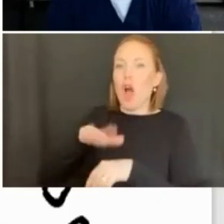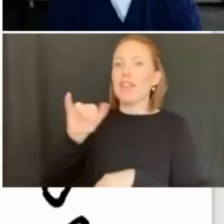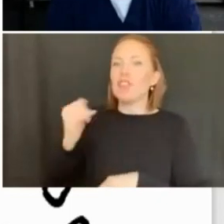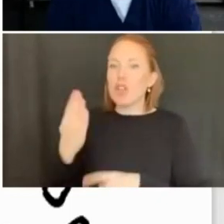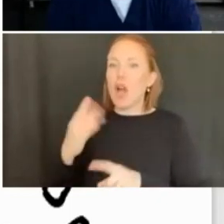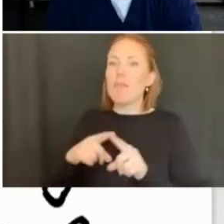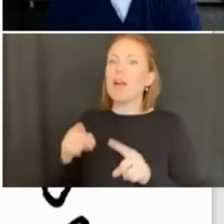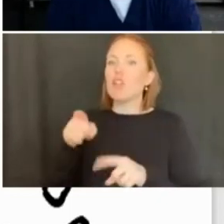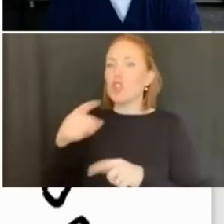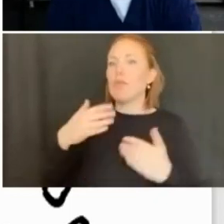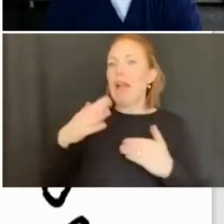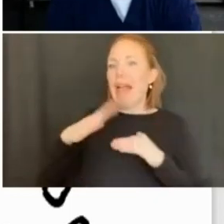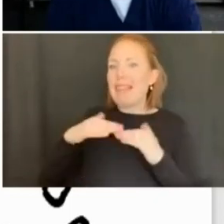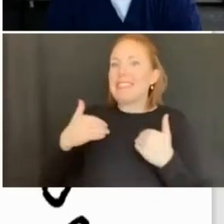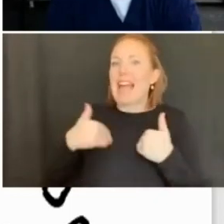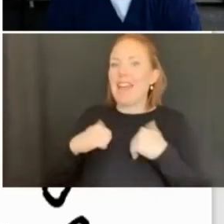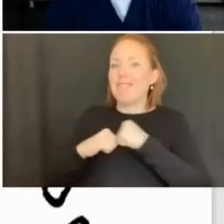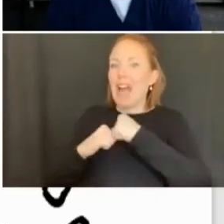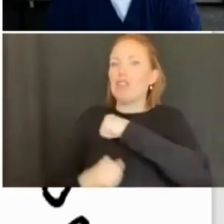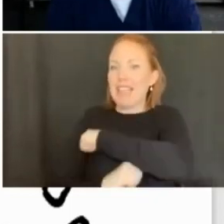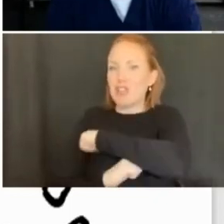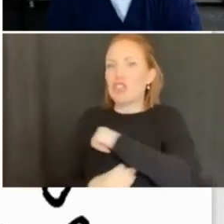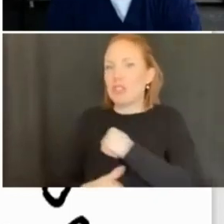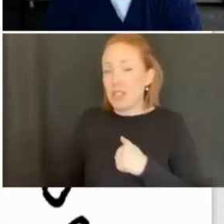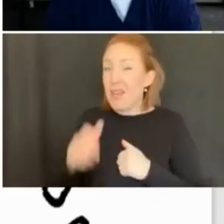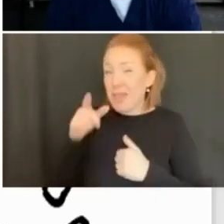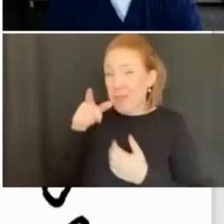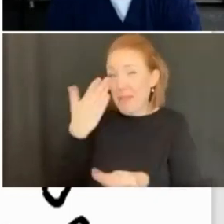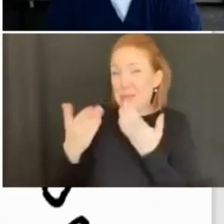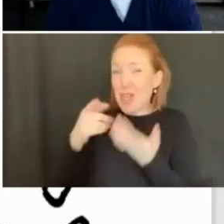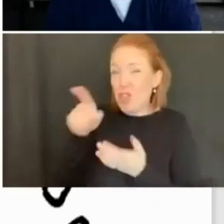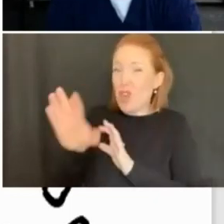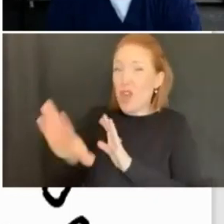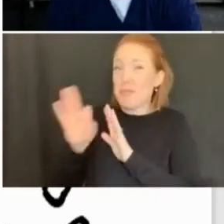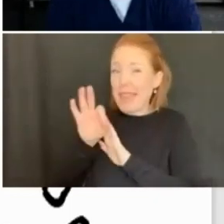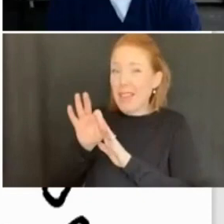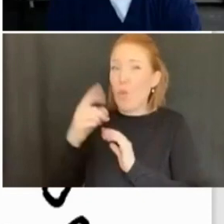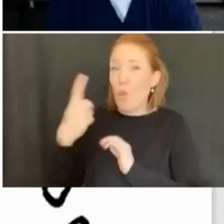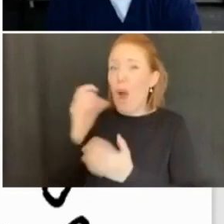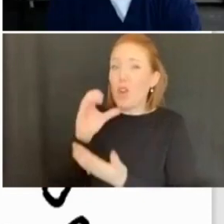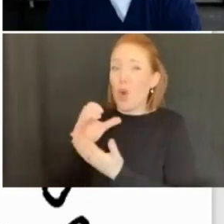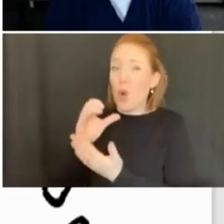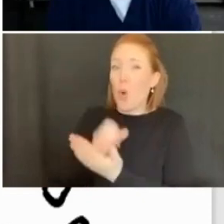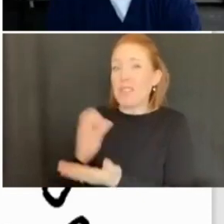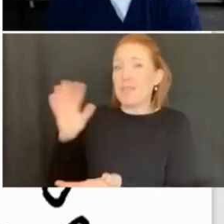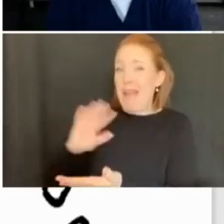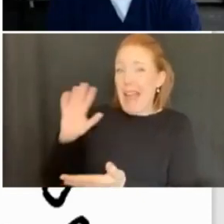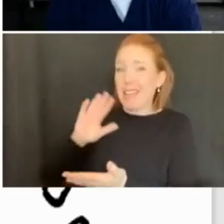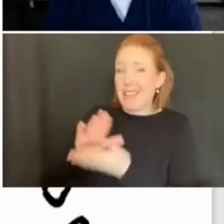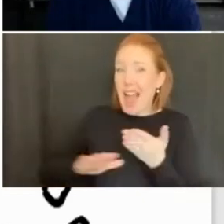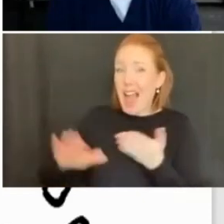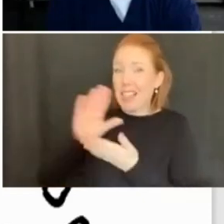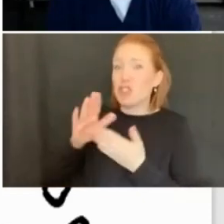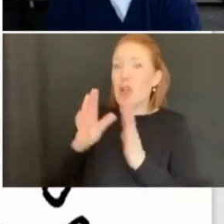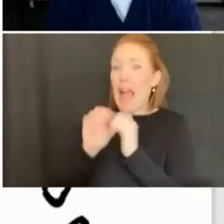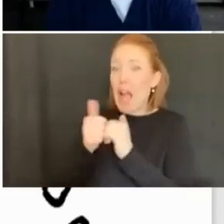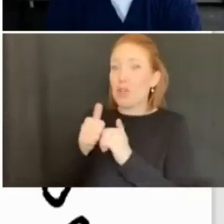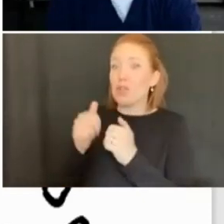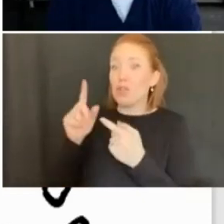least a foundation. Would you have preferred one elective to be on like best practice for, practice